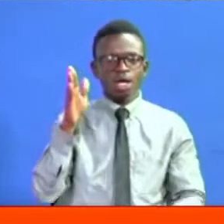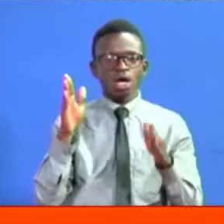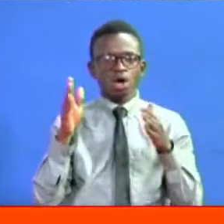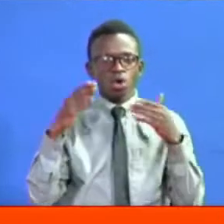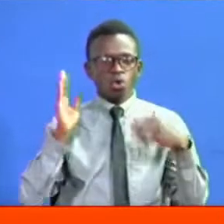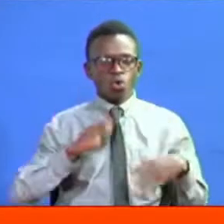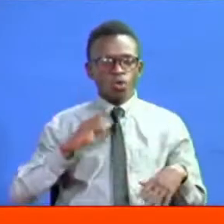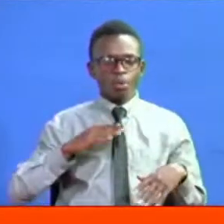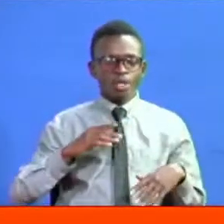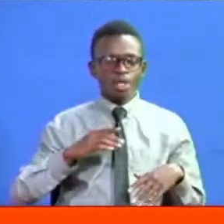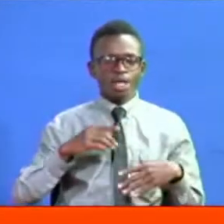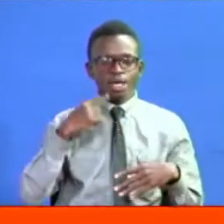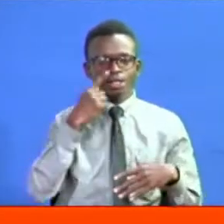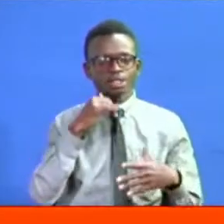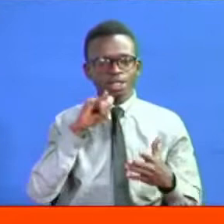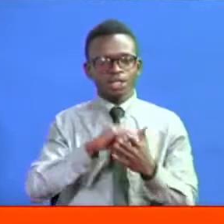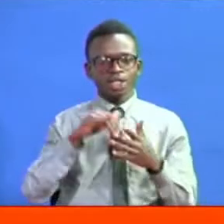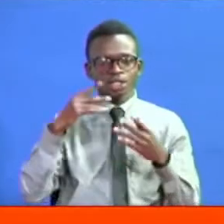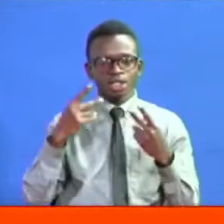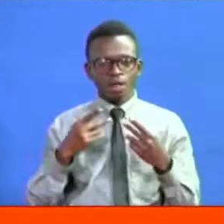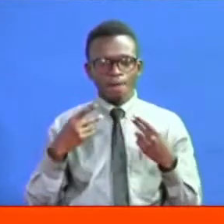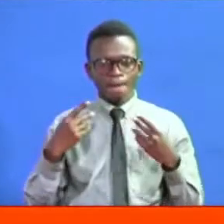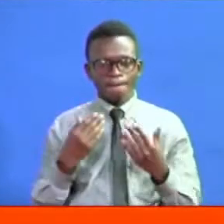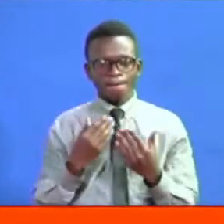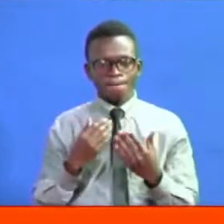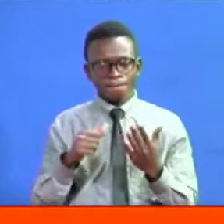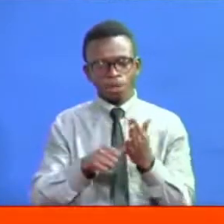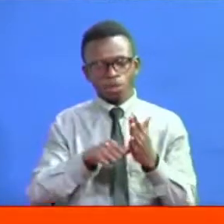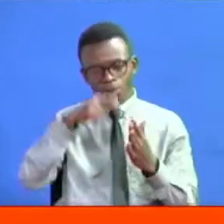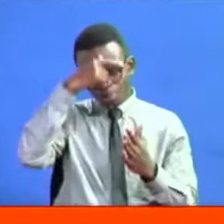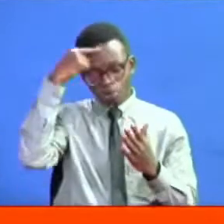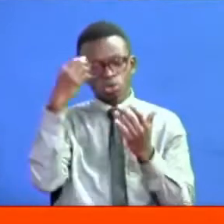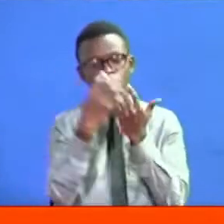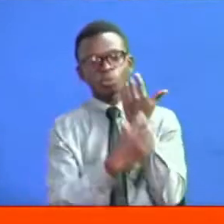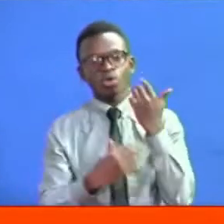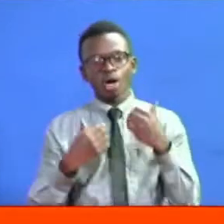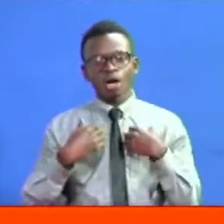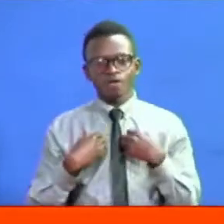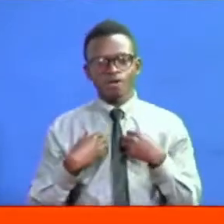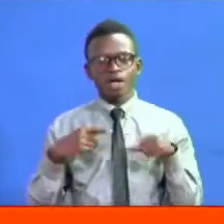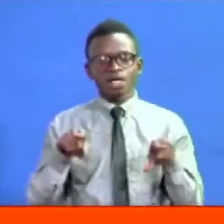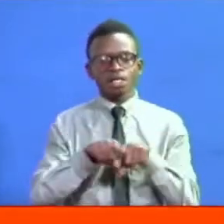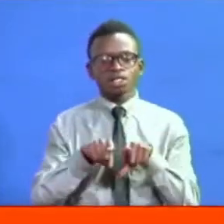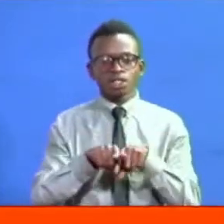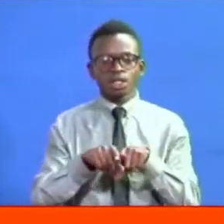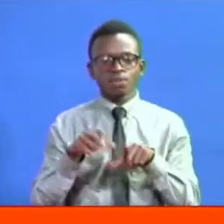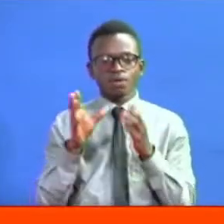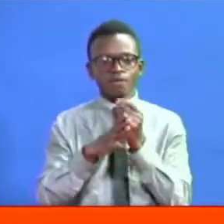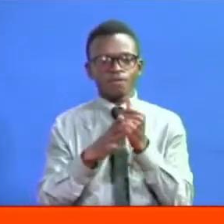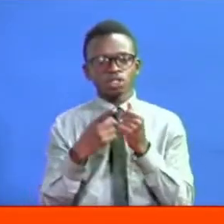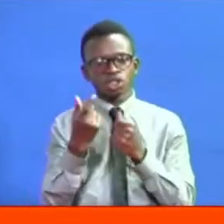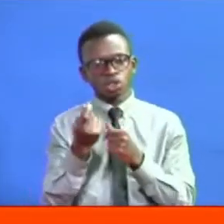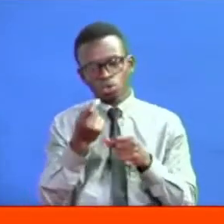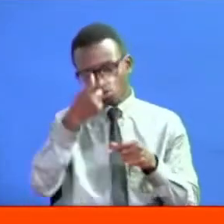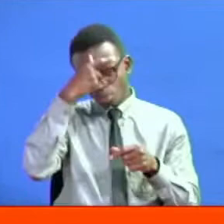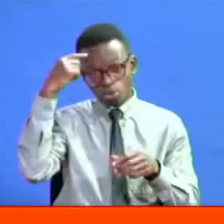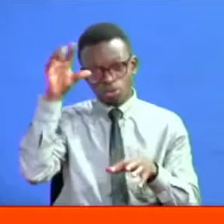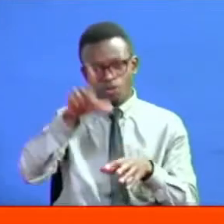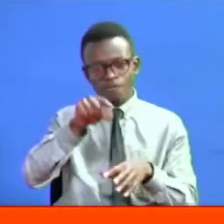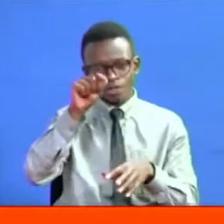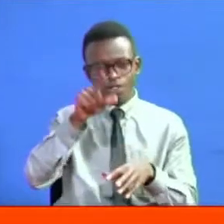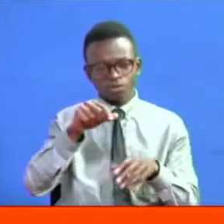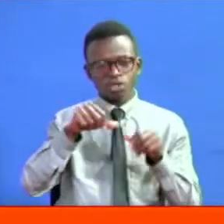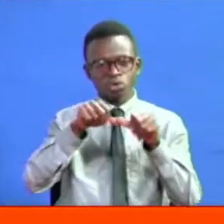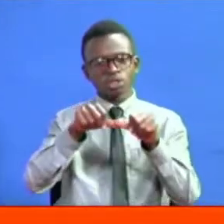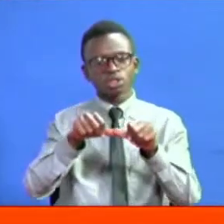advocates say the problem is driven in part by poverty and diminishing fish stocks caused by overfishing.